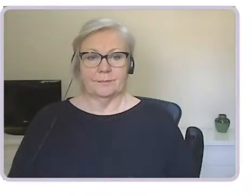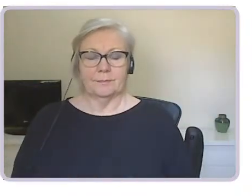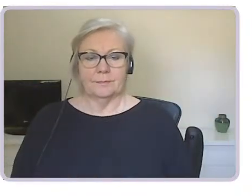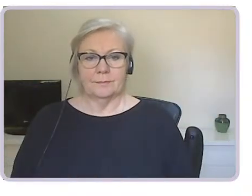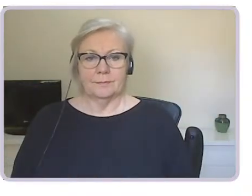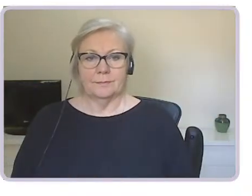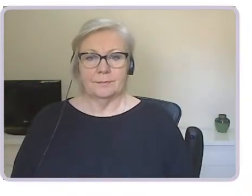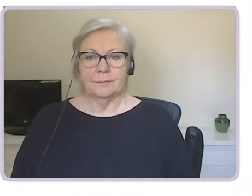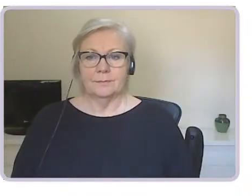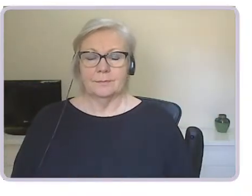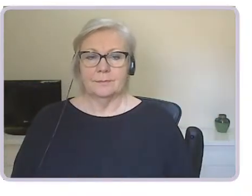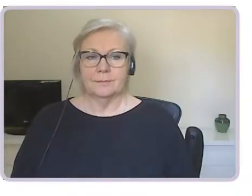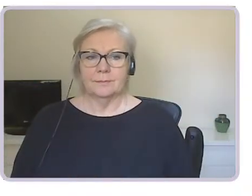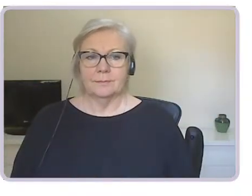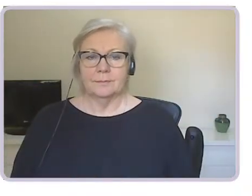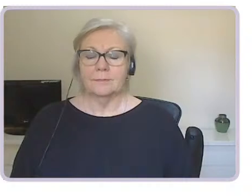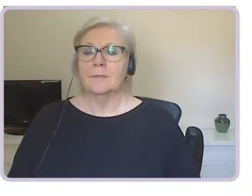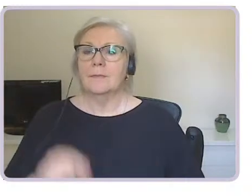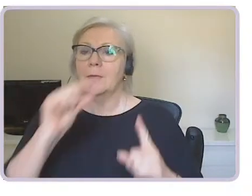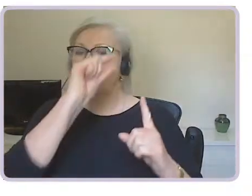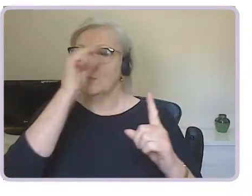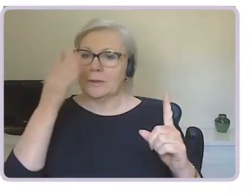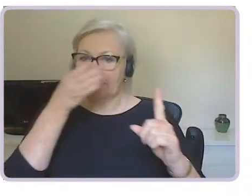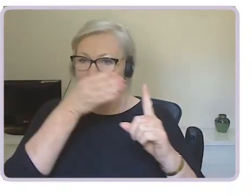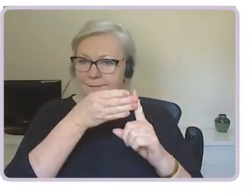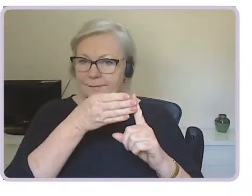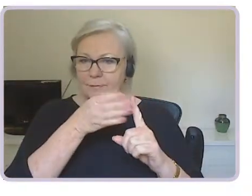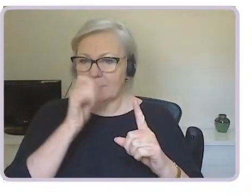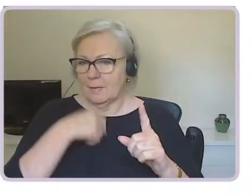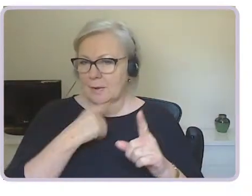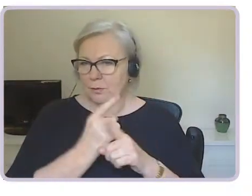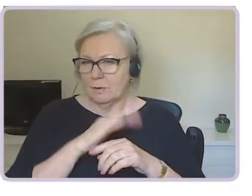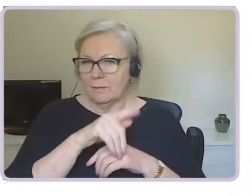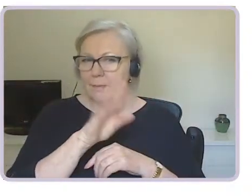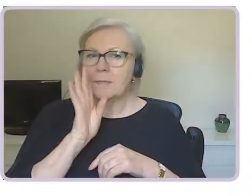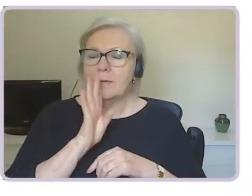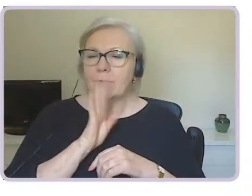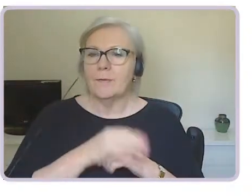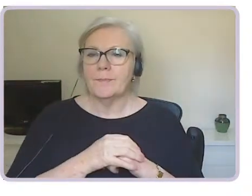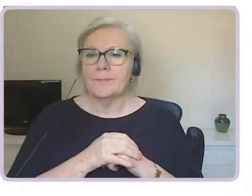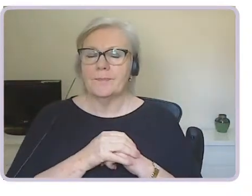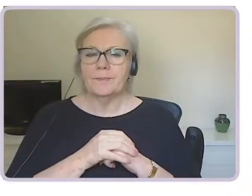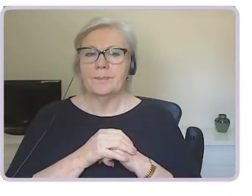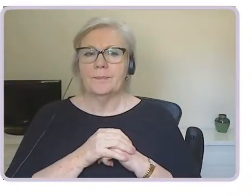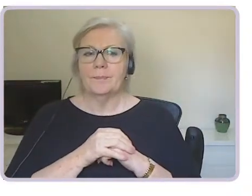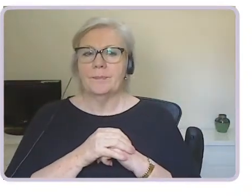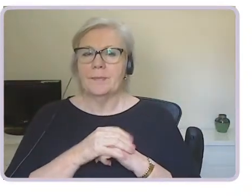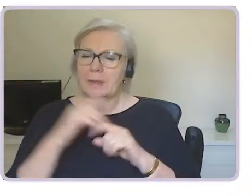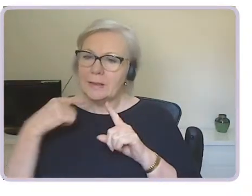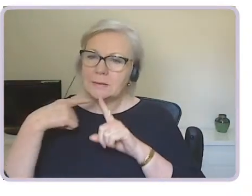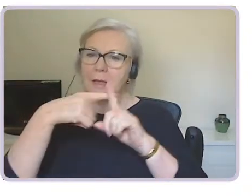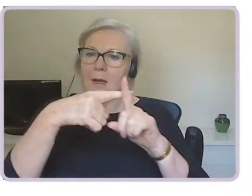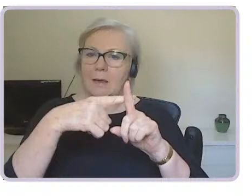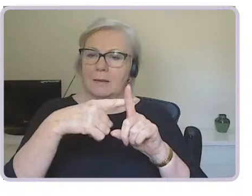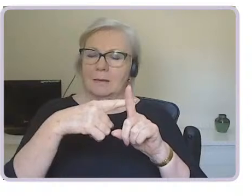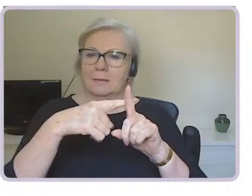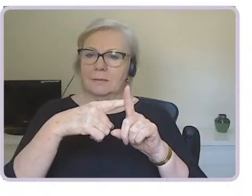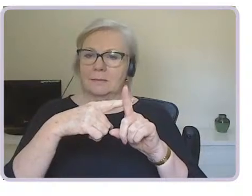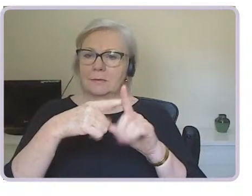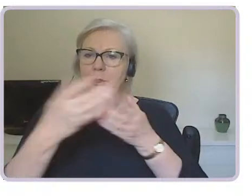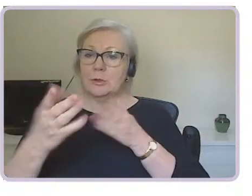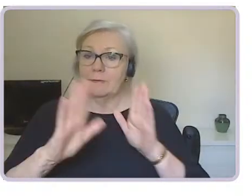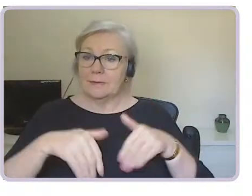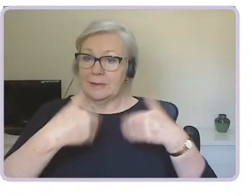objective of the project, which I mentioned earlier, which is the targeted service delivery directly